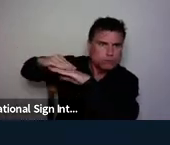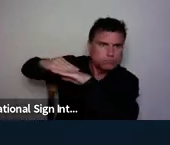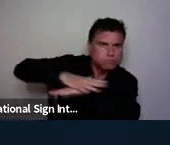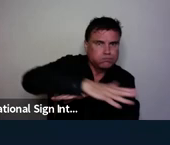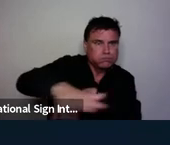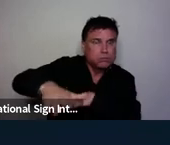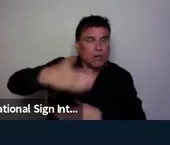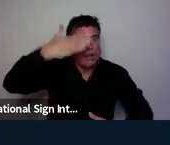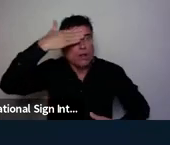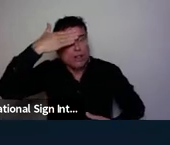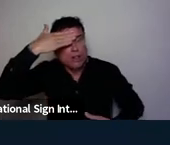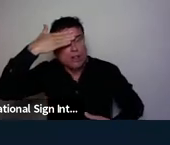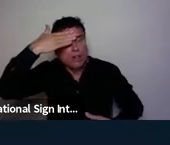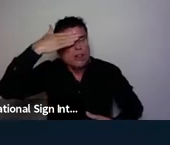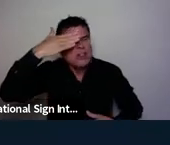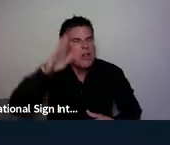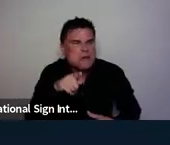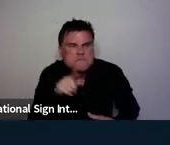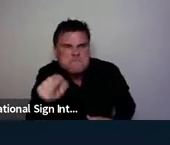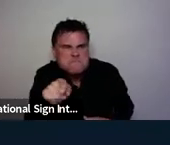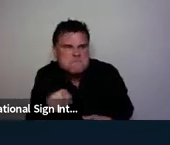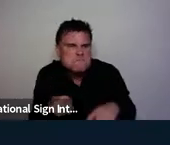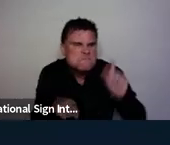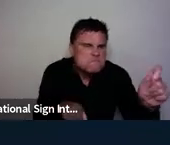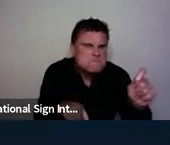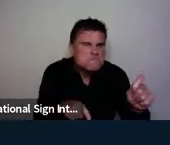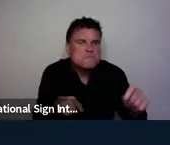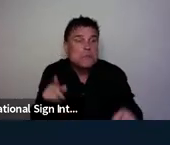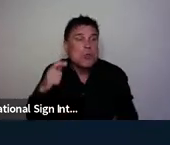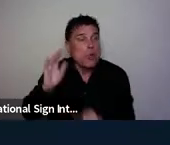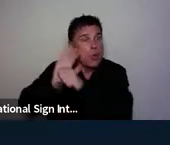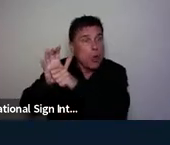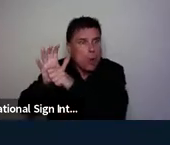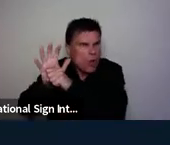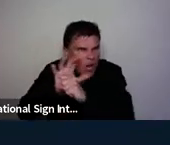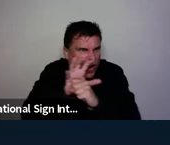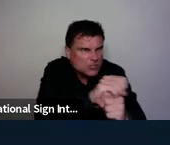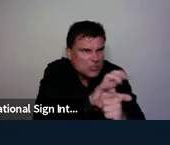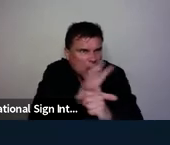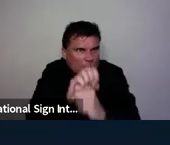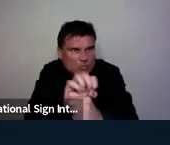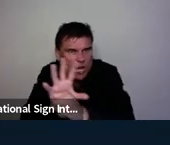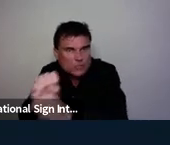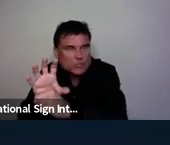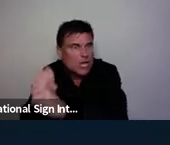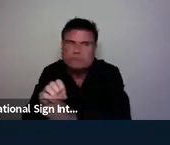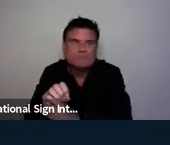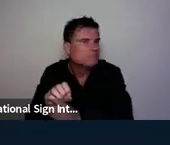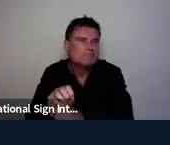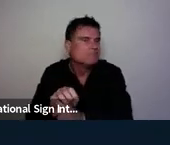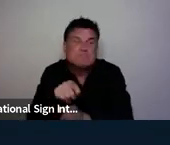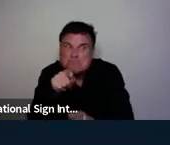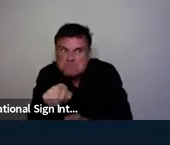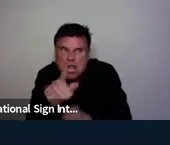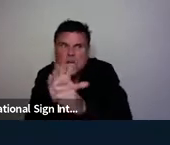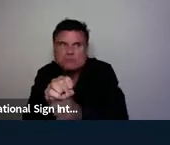our gender, our age. Basically, it doesn't discriminate. It also becomes clear that we do need each other and